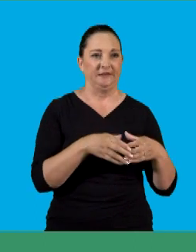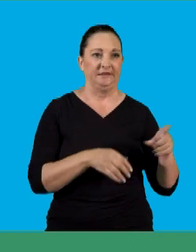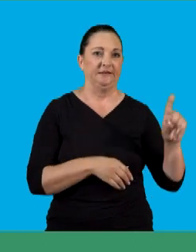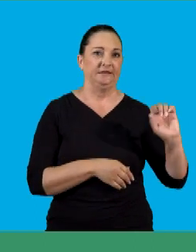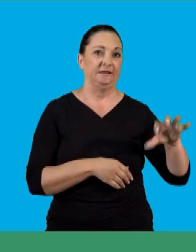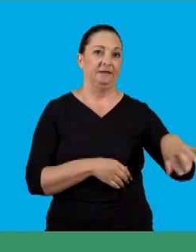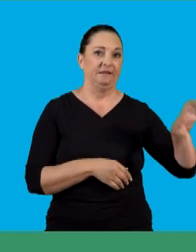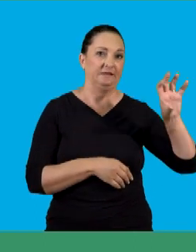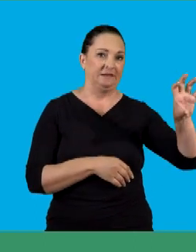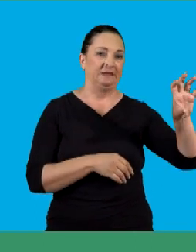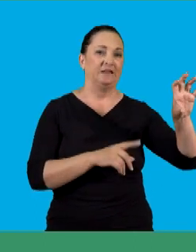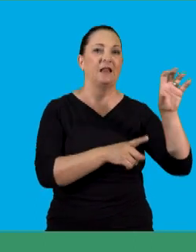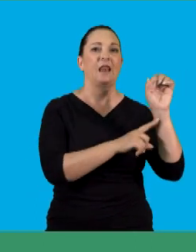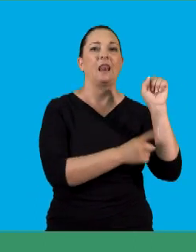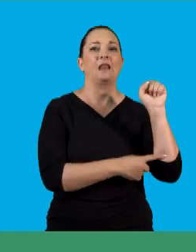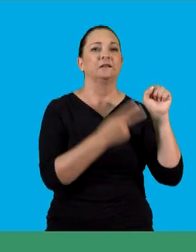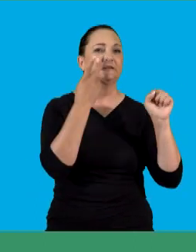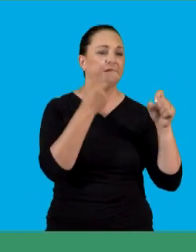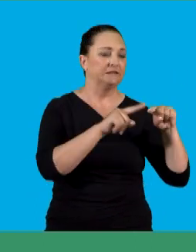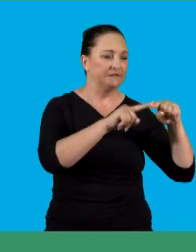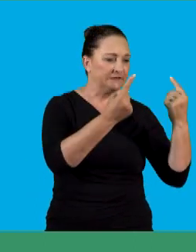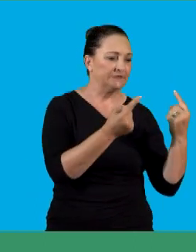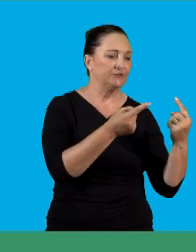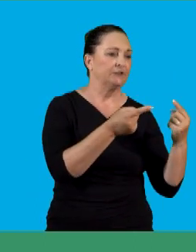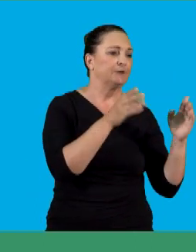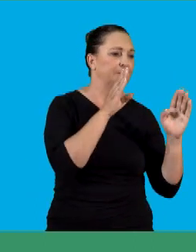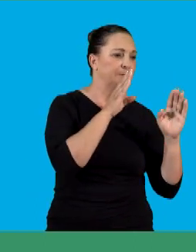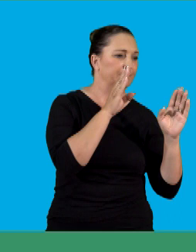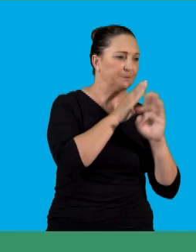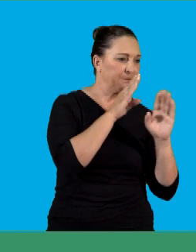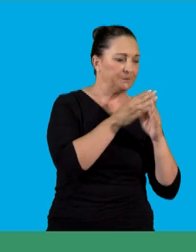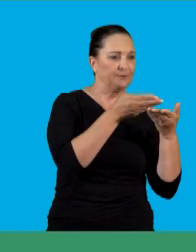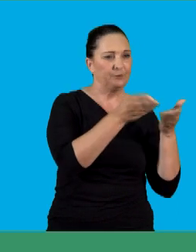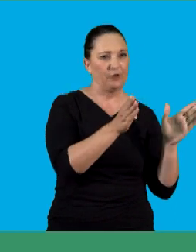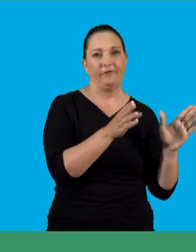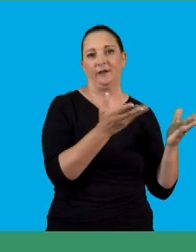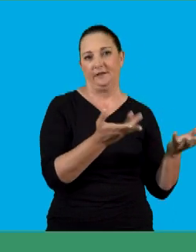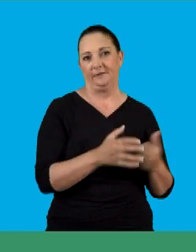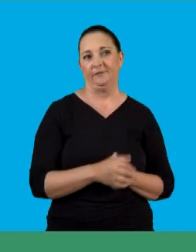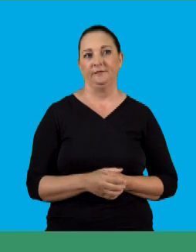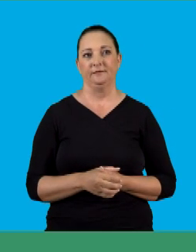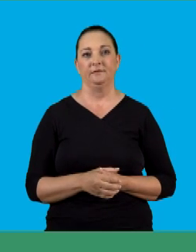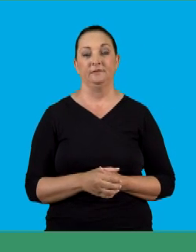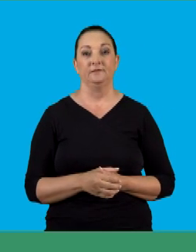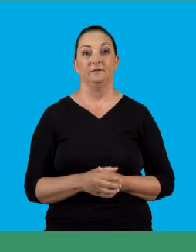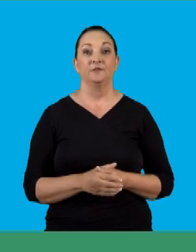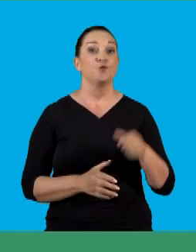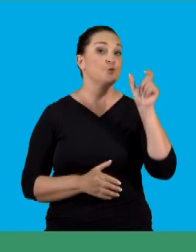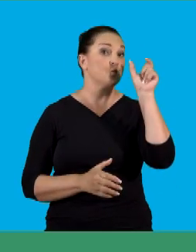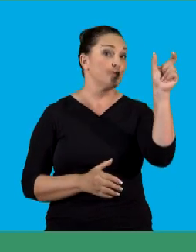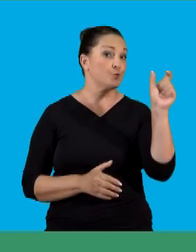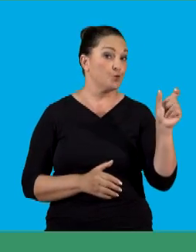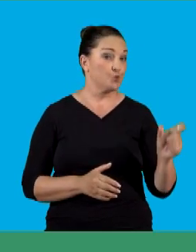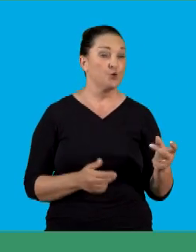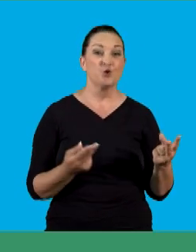sector. And lastly, we unpacked the differences between the public and private sectors. Now, let's look at the